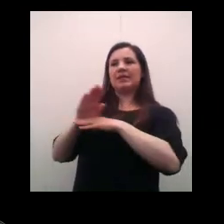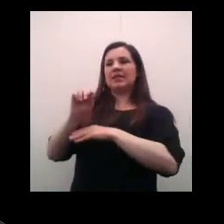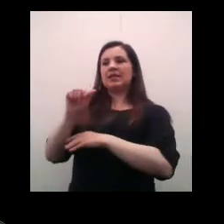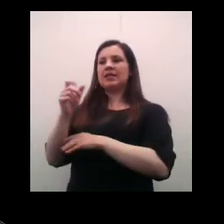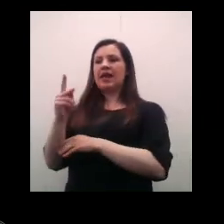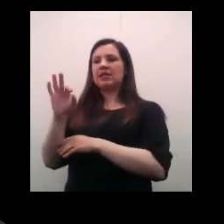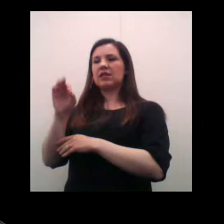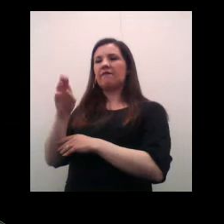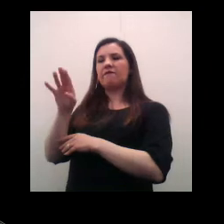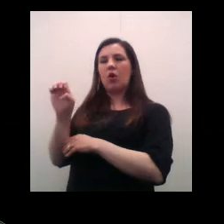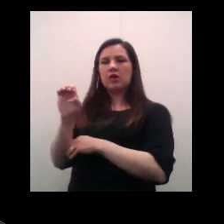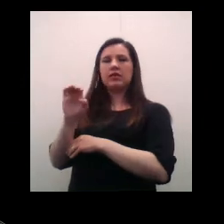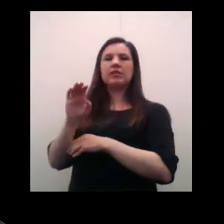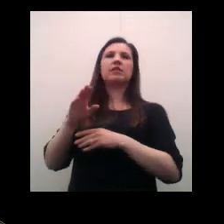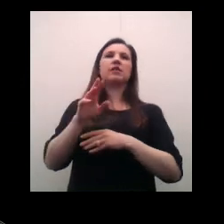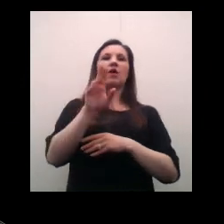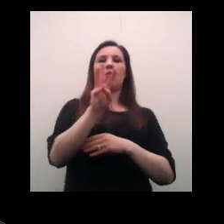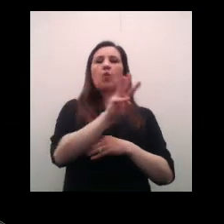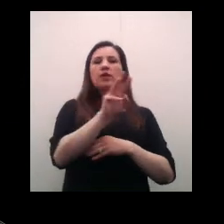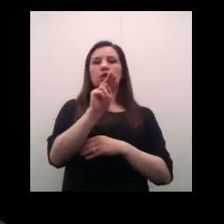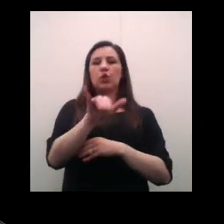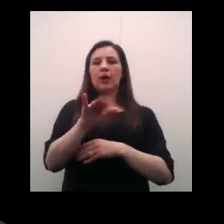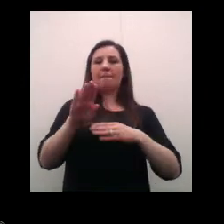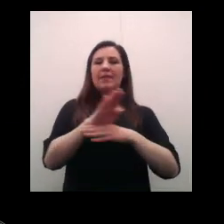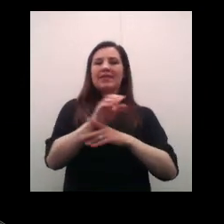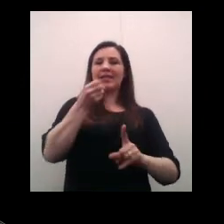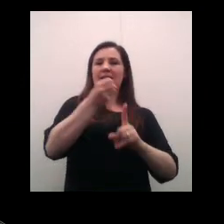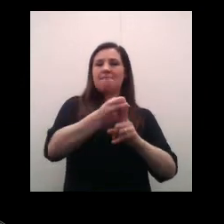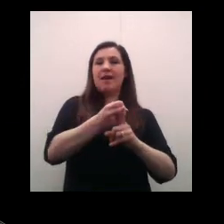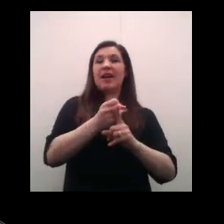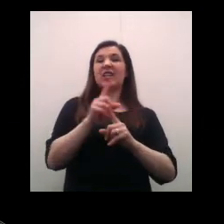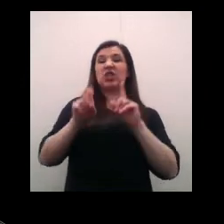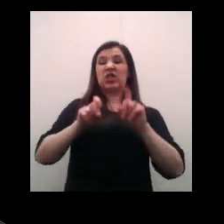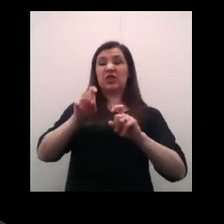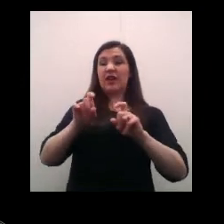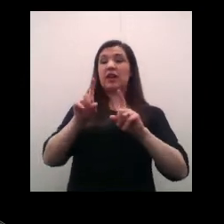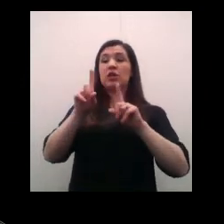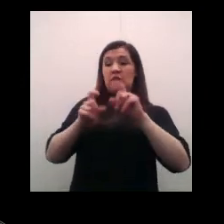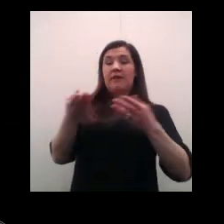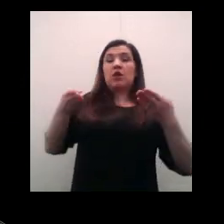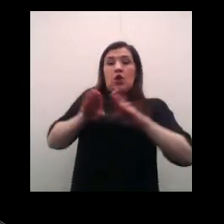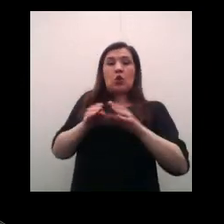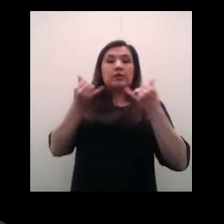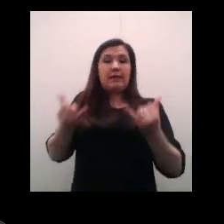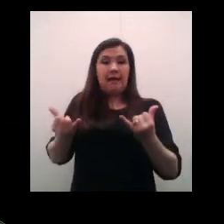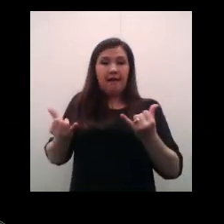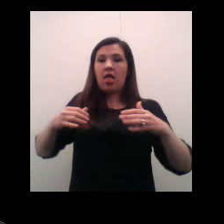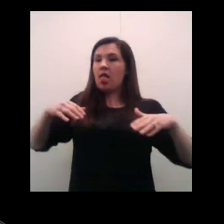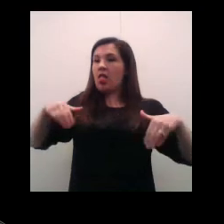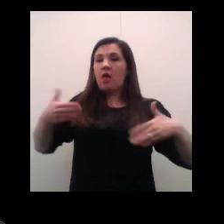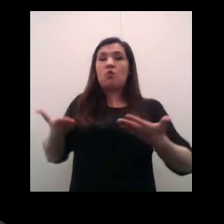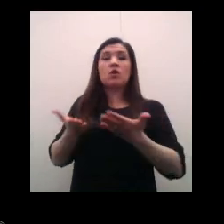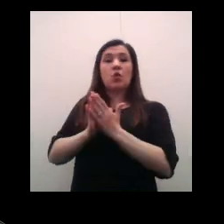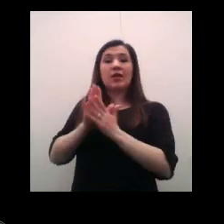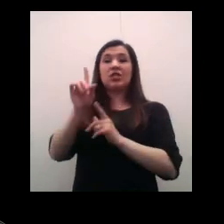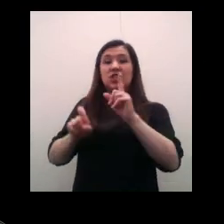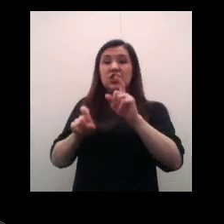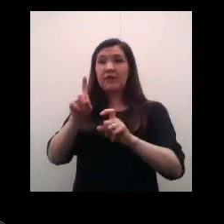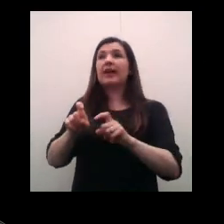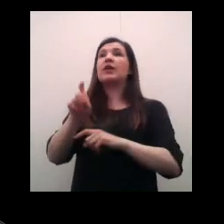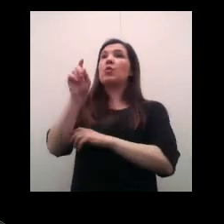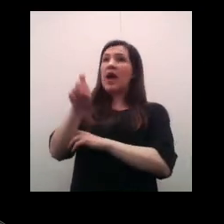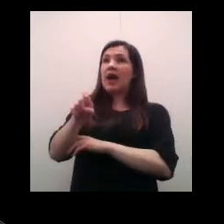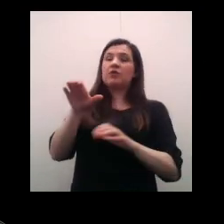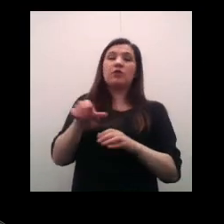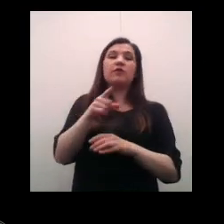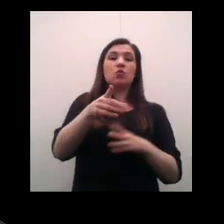the Western New York Business Impact Survey. That closes today. If you have not requested your survey, you need to do it as a